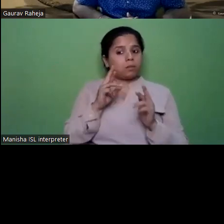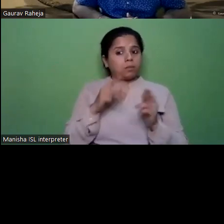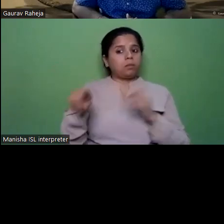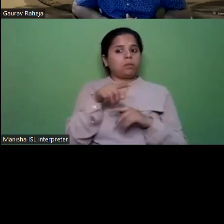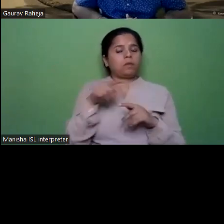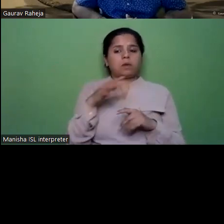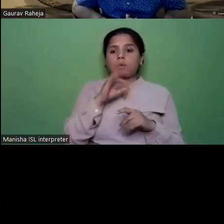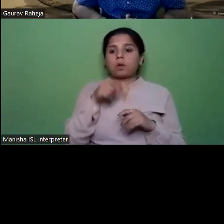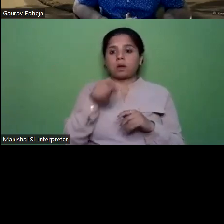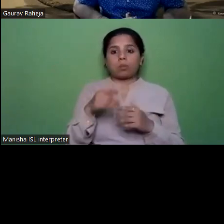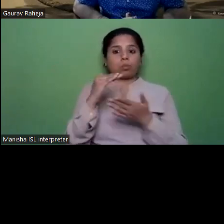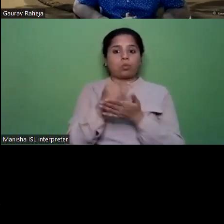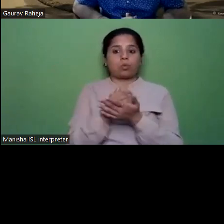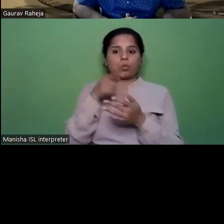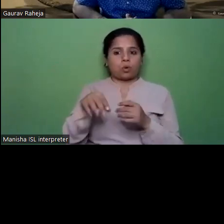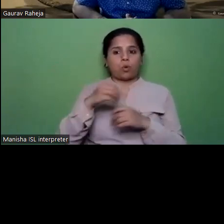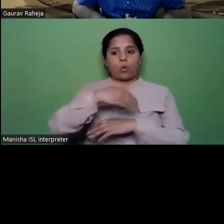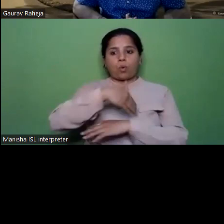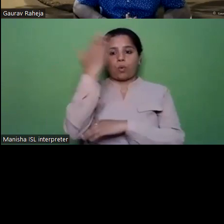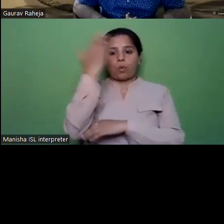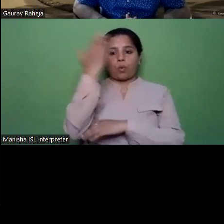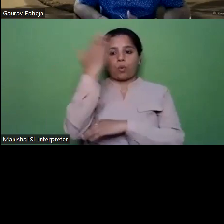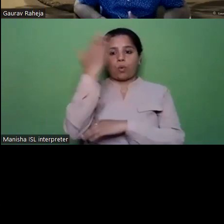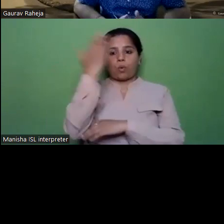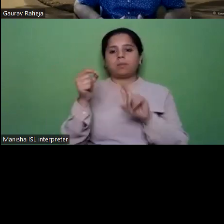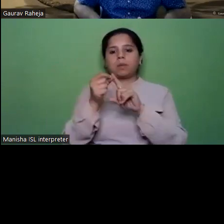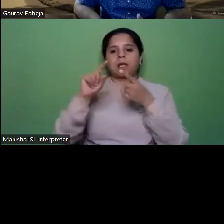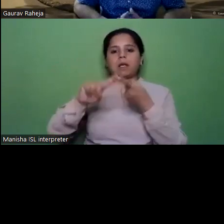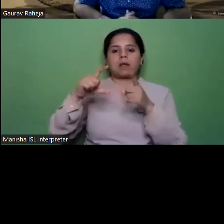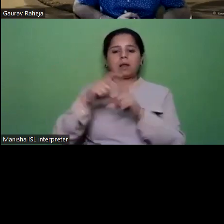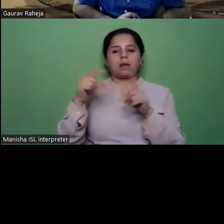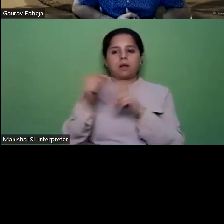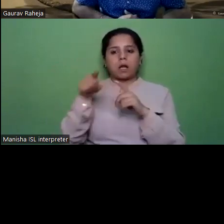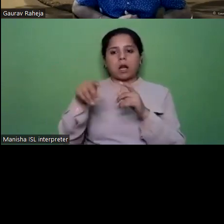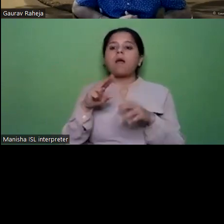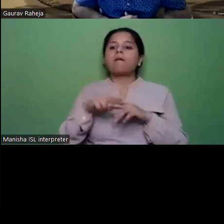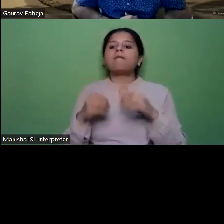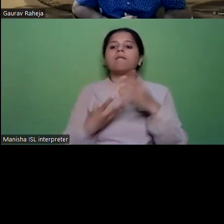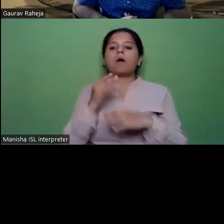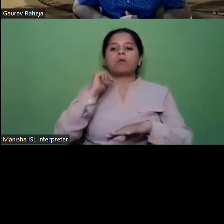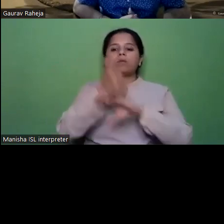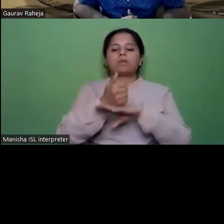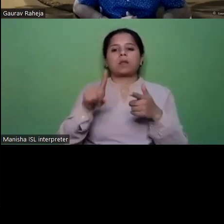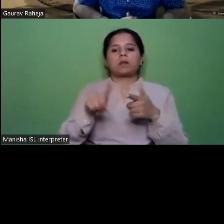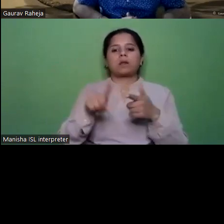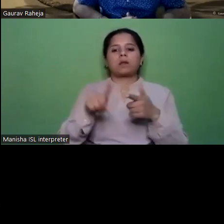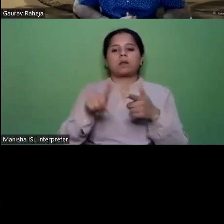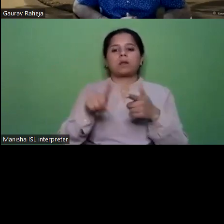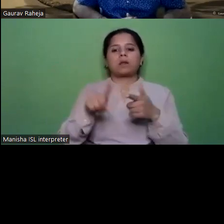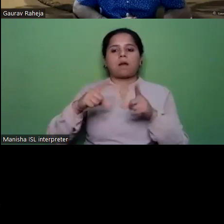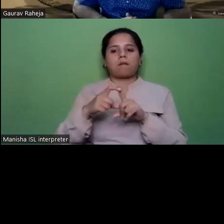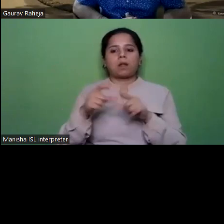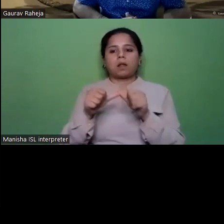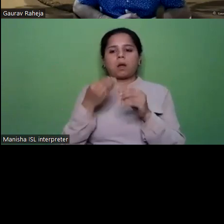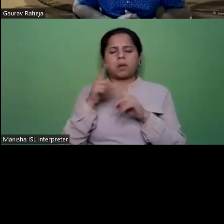this event is being organized by NCPEDP, the founder of which, Honorable Javed Abidi ji, was the